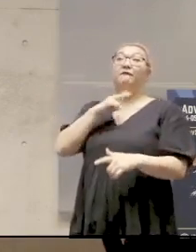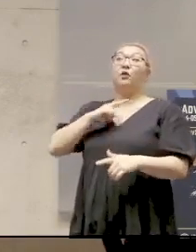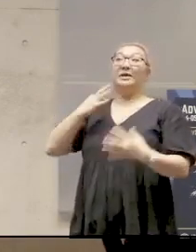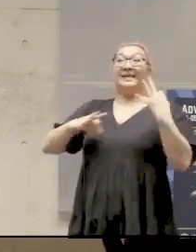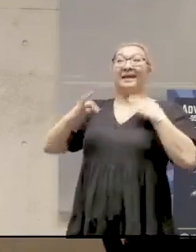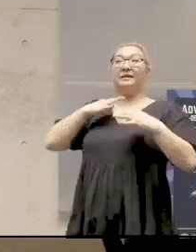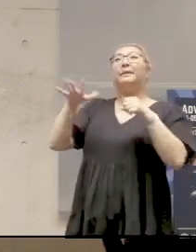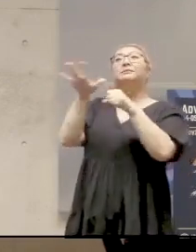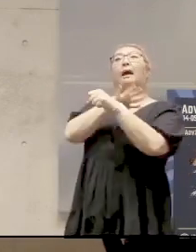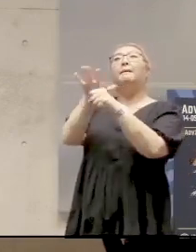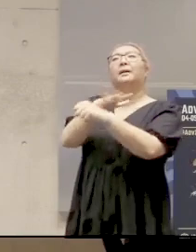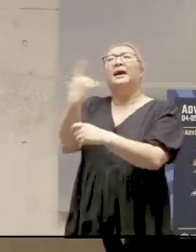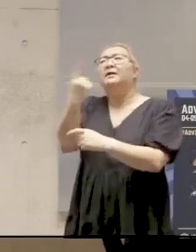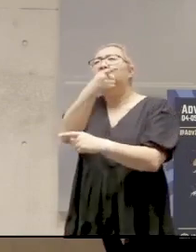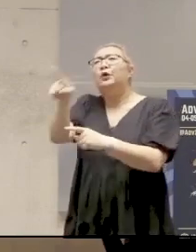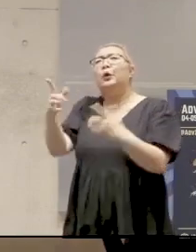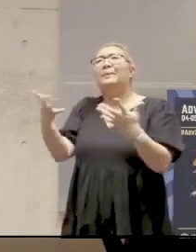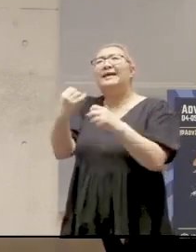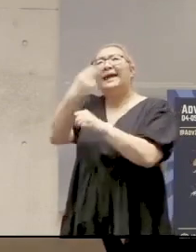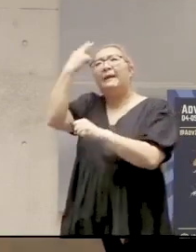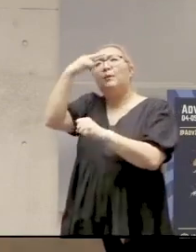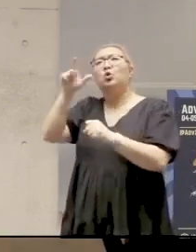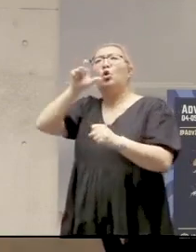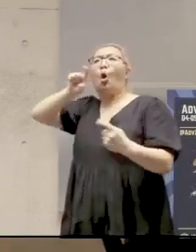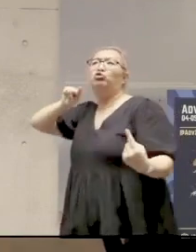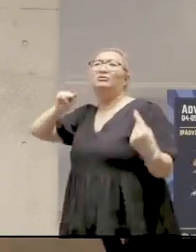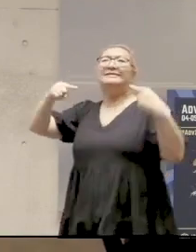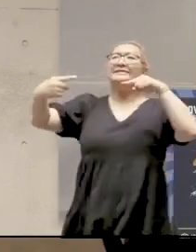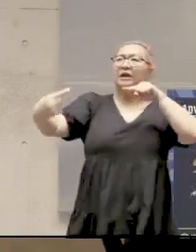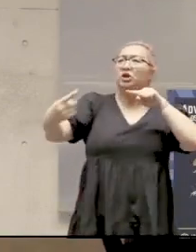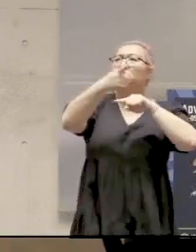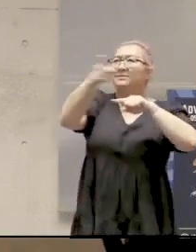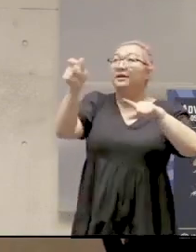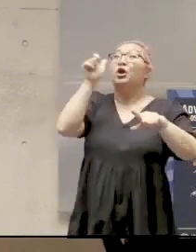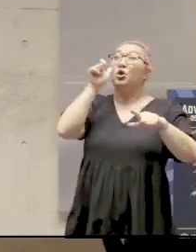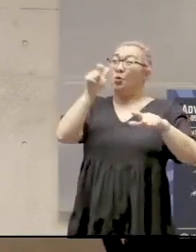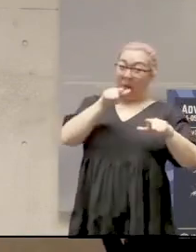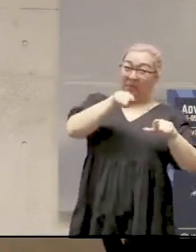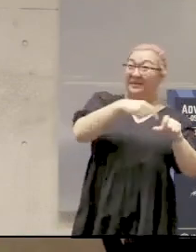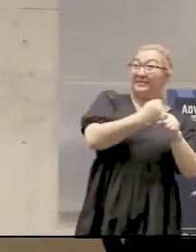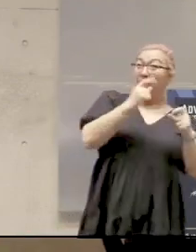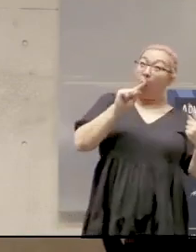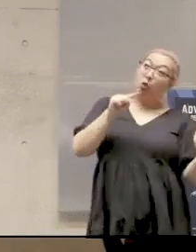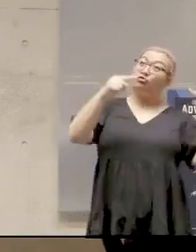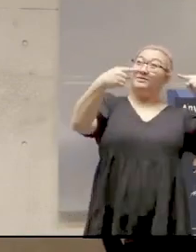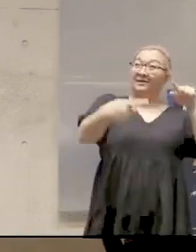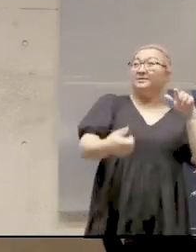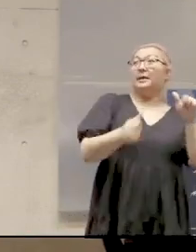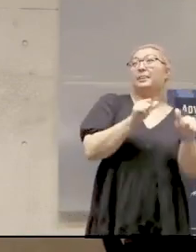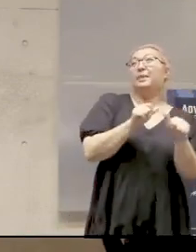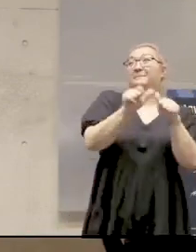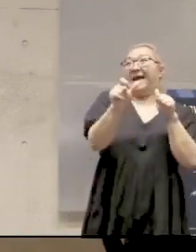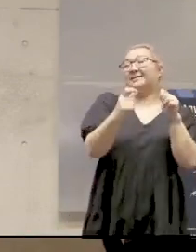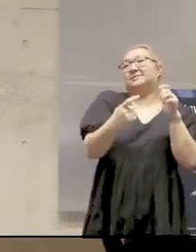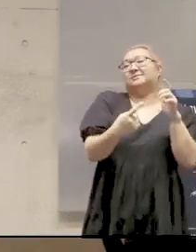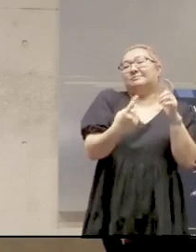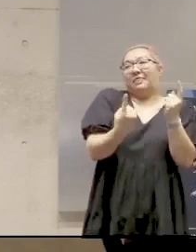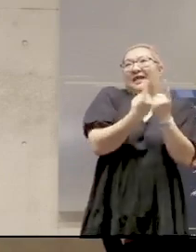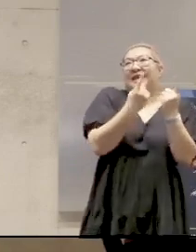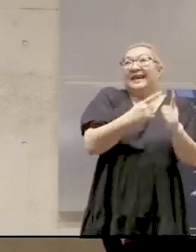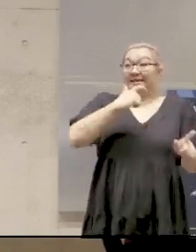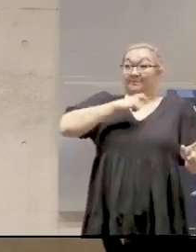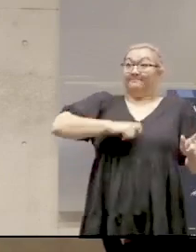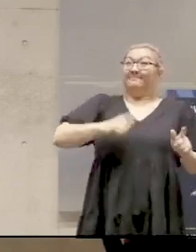here played Contradiction? Right. Now, everyone knows how the best thing about Contradiction was the main character, Inspector Jenks, like this sort